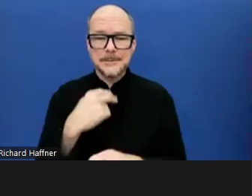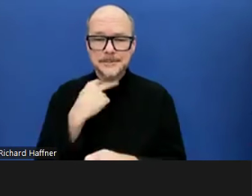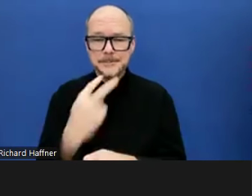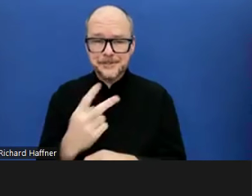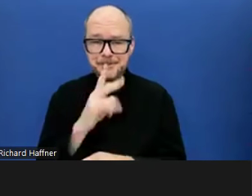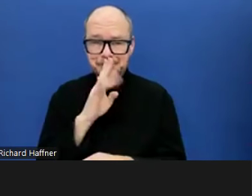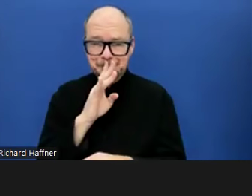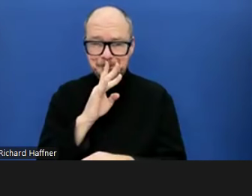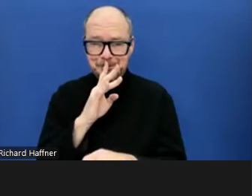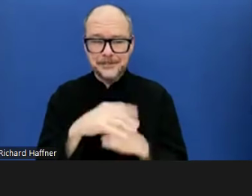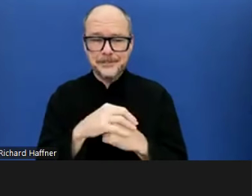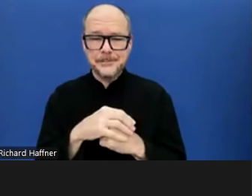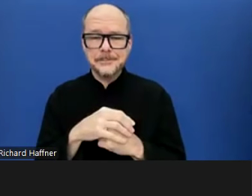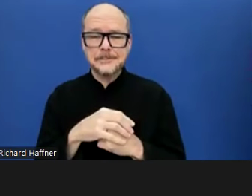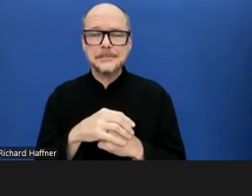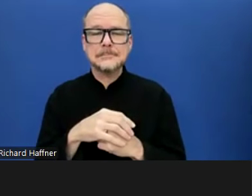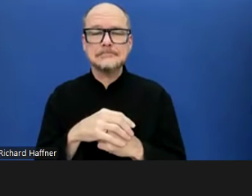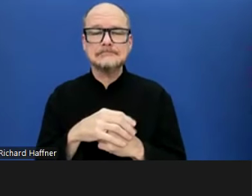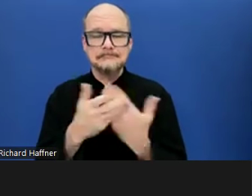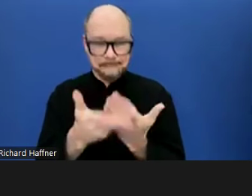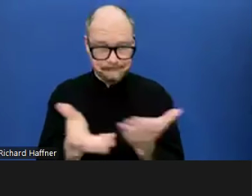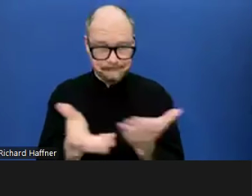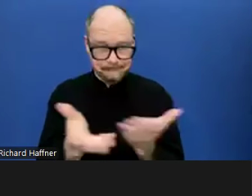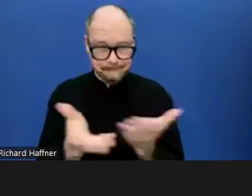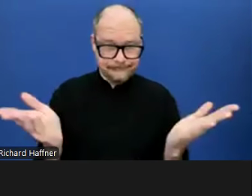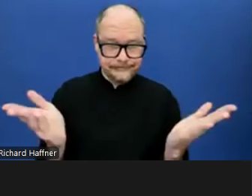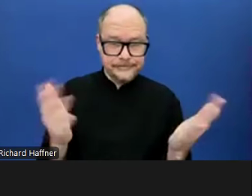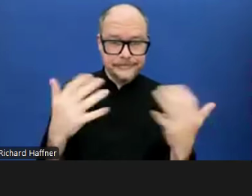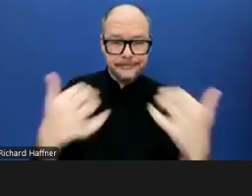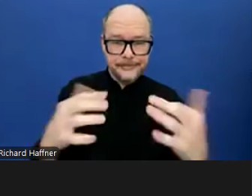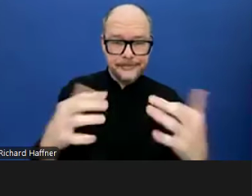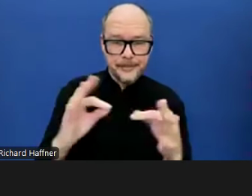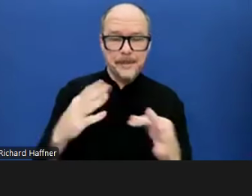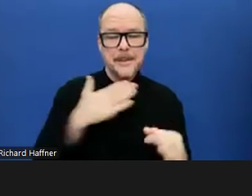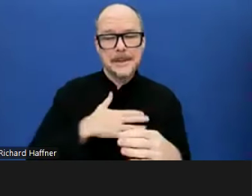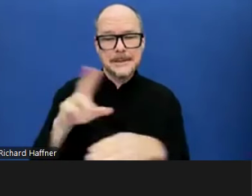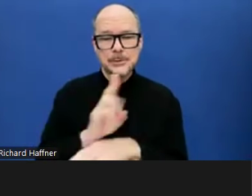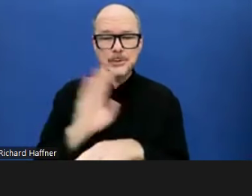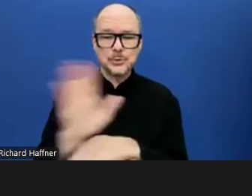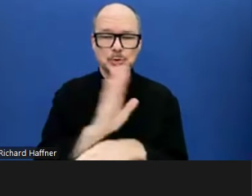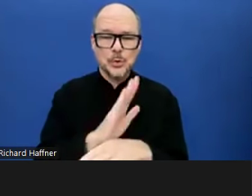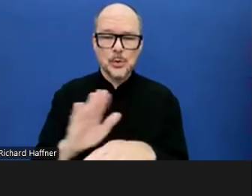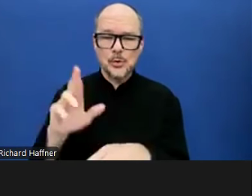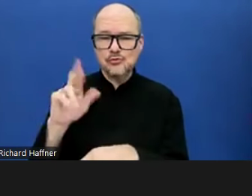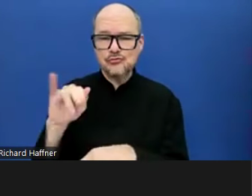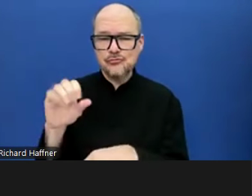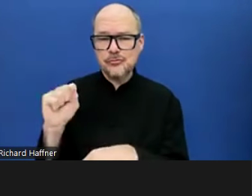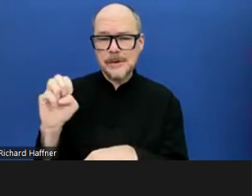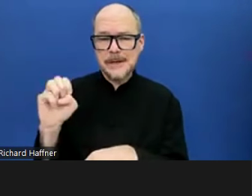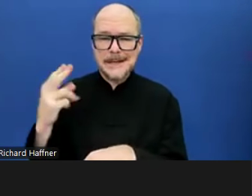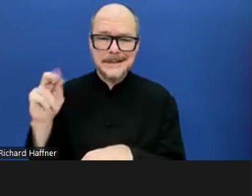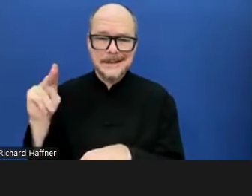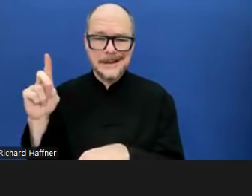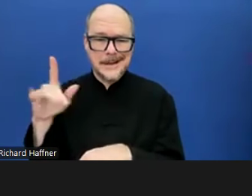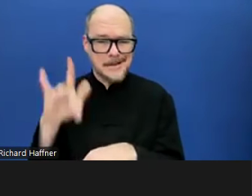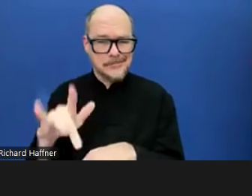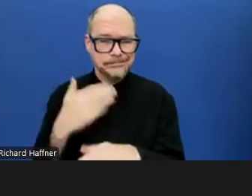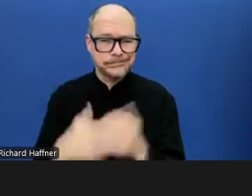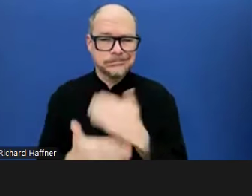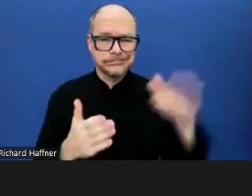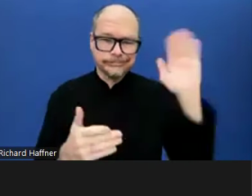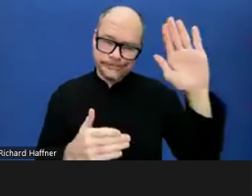comment, members of the public, please use the raise hand feature and we'll take you in order that your hands